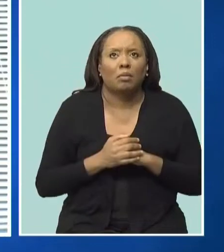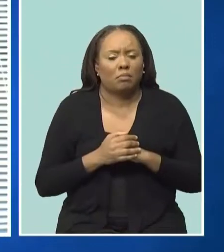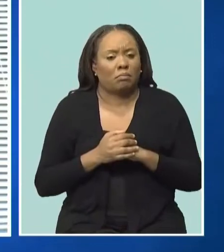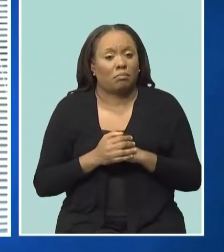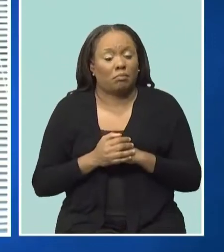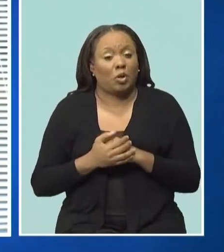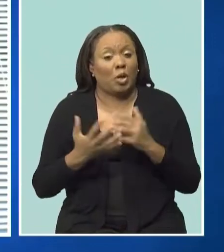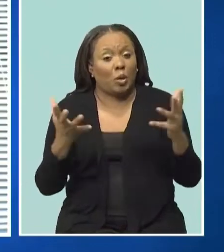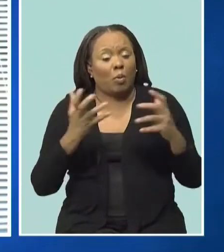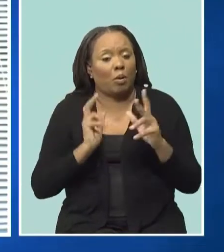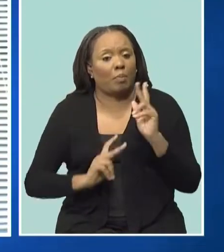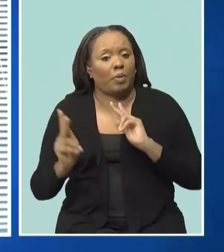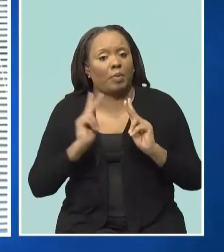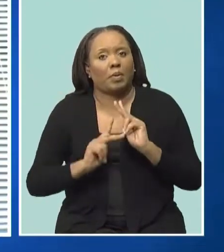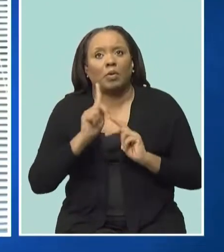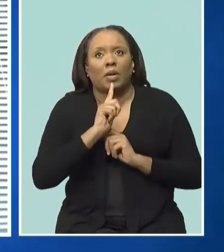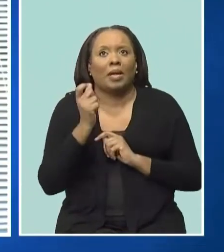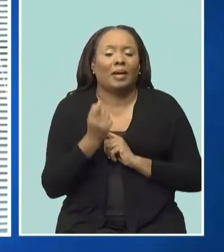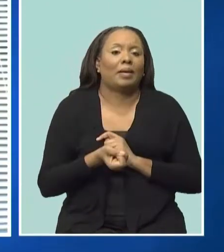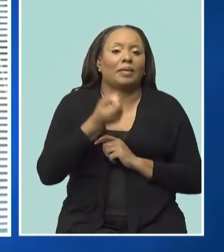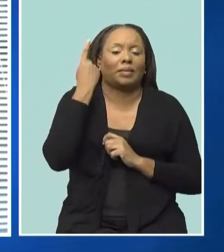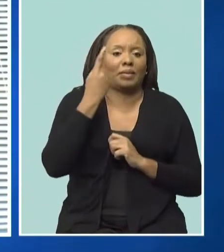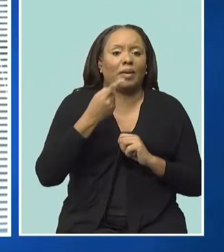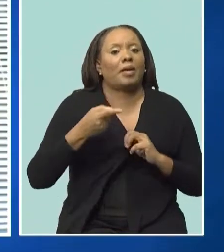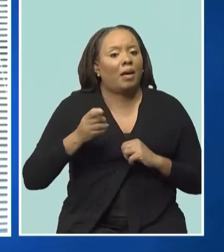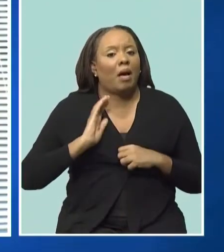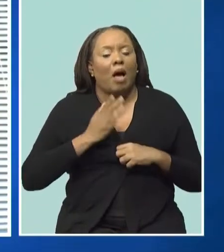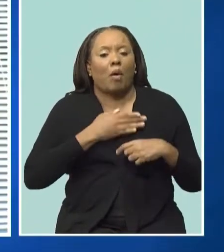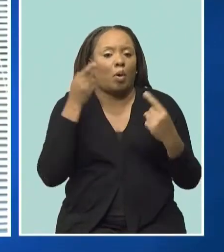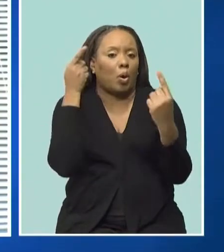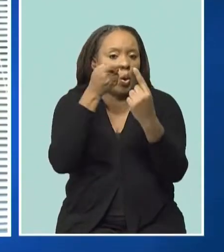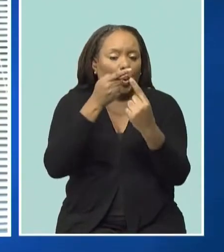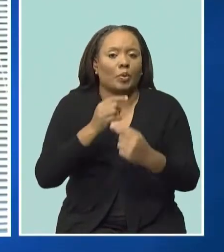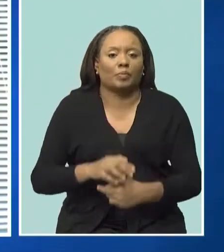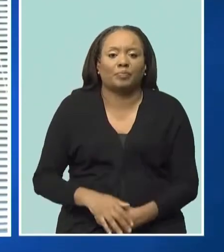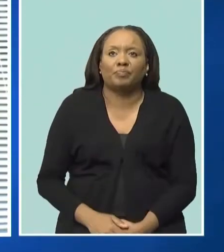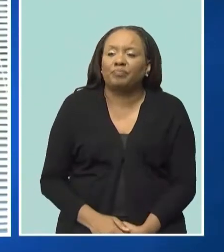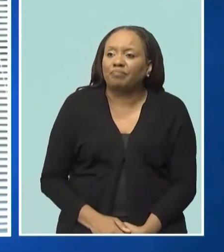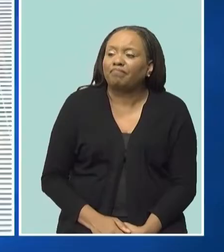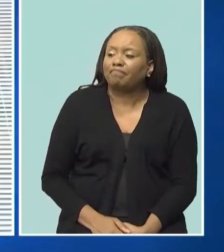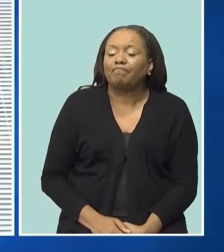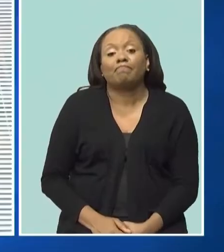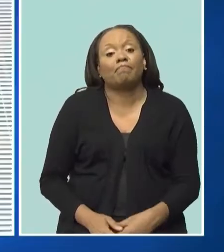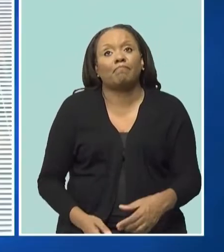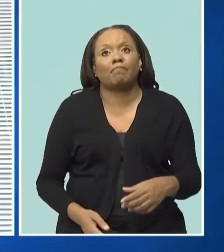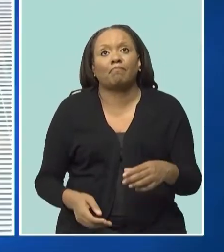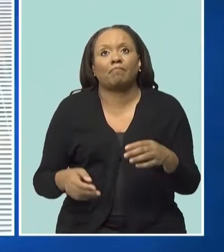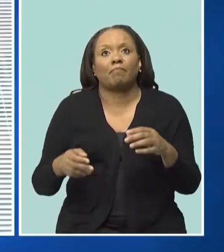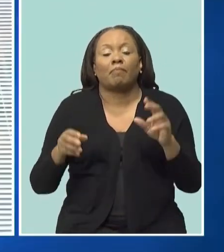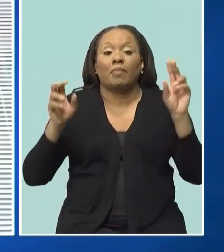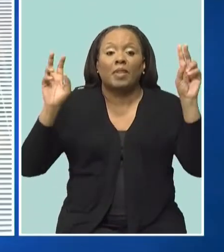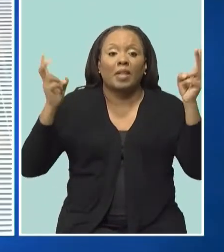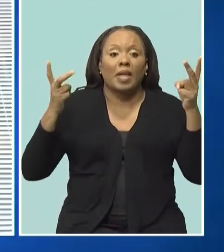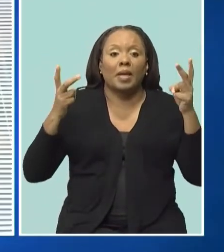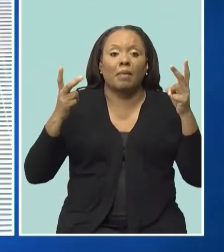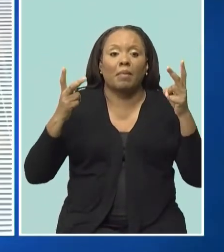people understand the ethos of what it is that we are attempting to do. The theme, Reimagining Our Past, to me, says we're going to be looking at